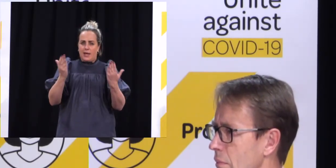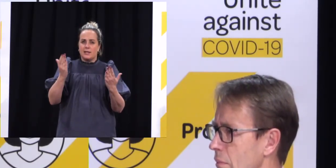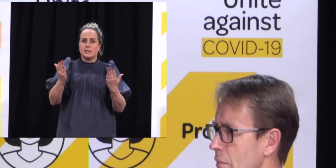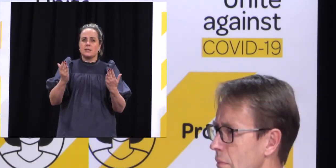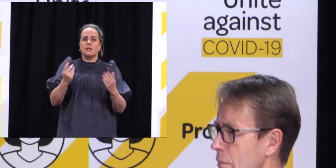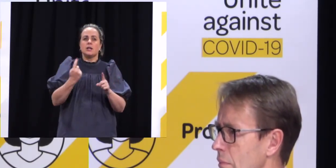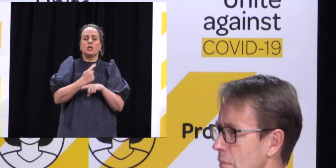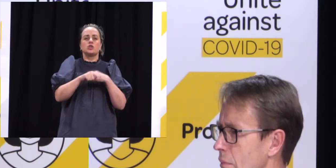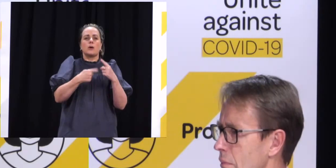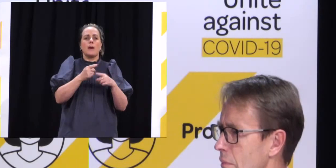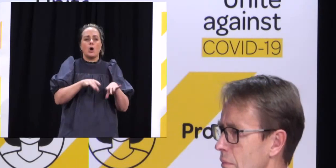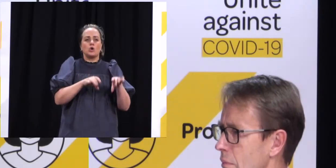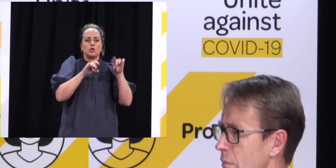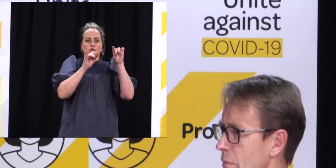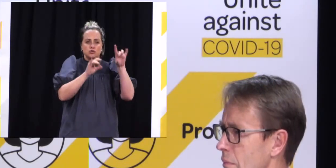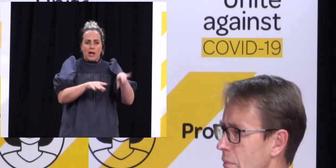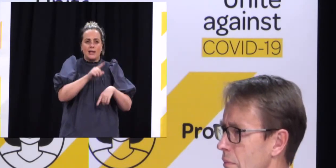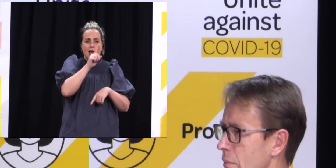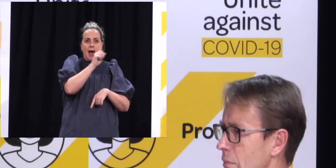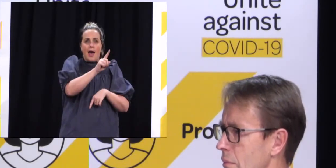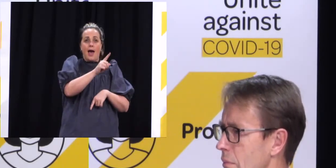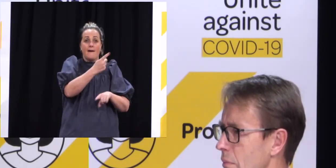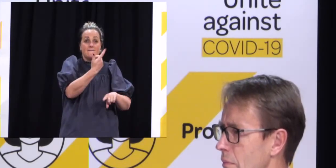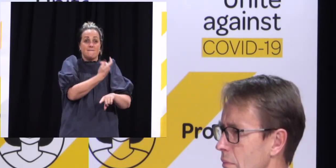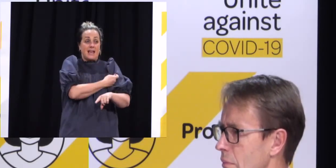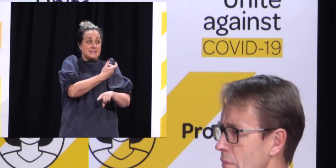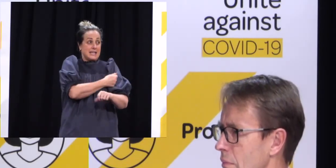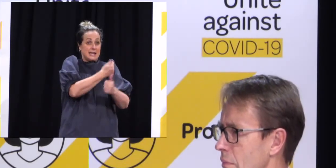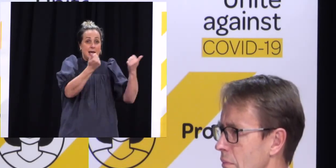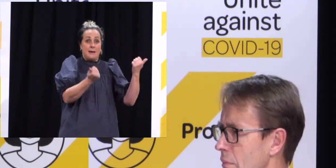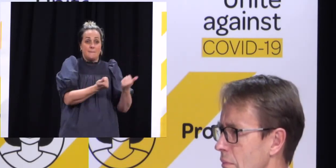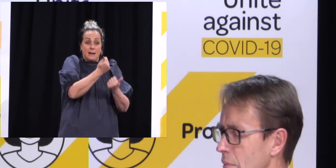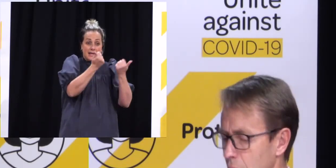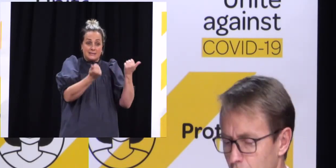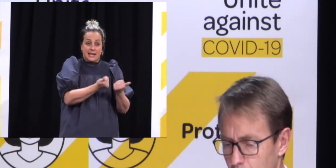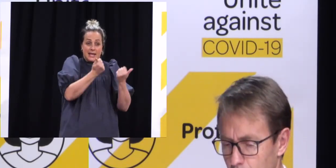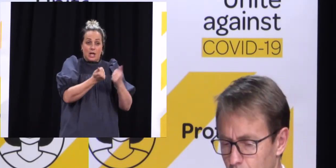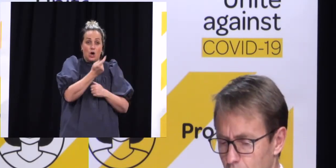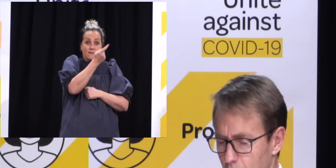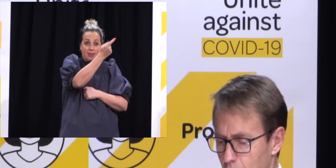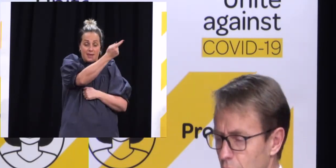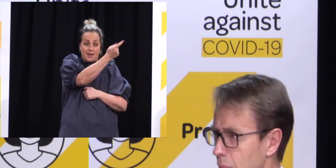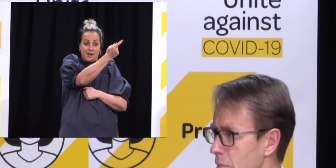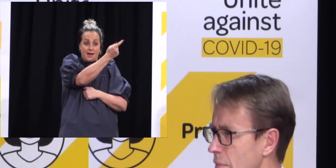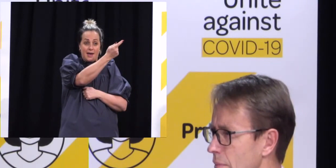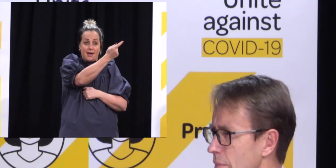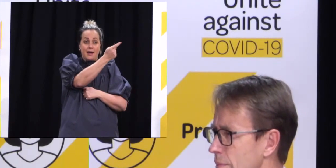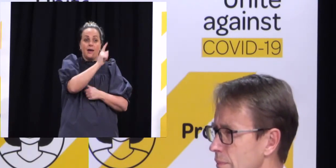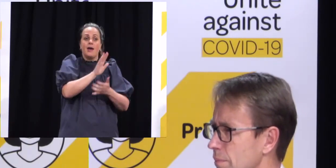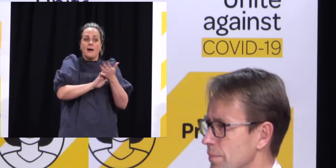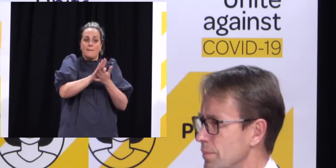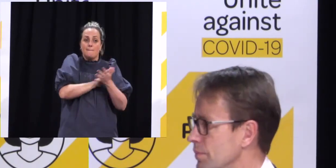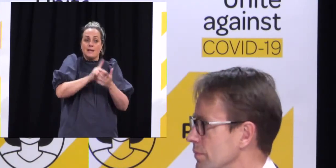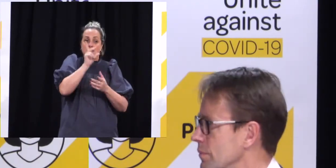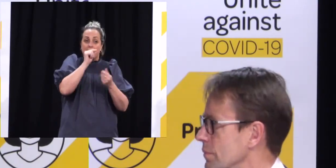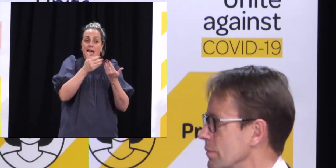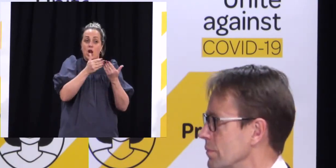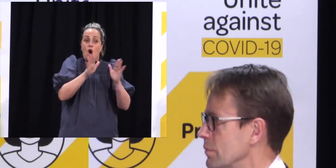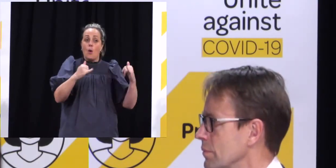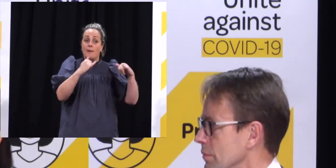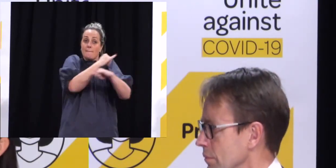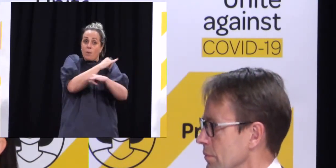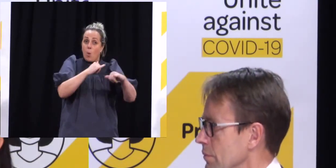Australia with high vaccination rates in Australia compatible with a more porous border with New Zealand? Well, look, not for the period in which